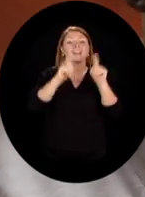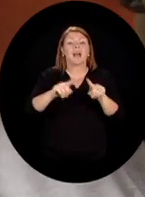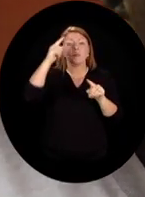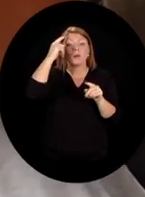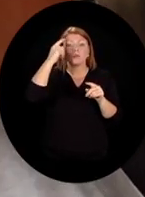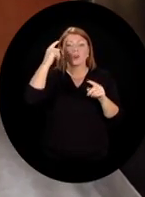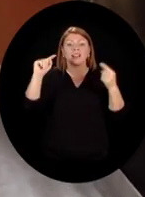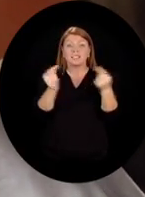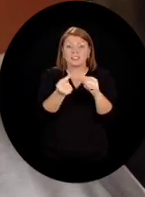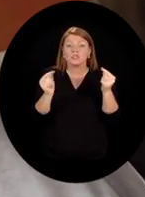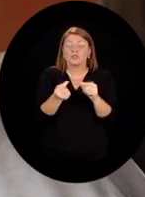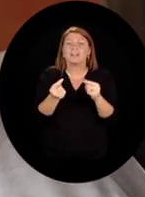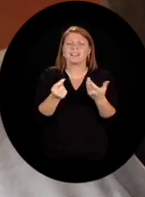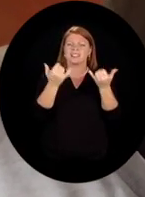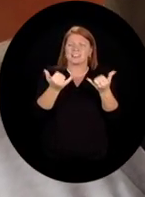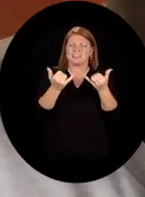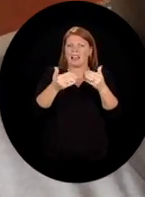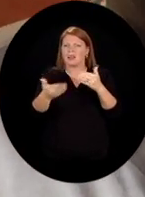brain injury,